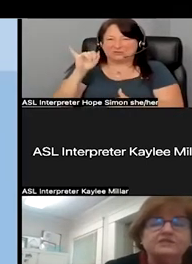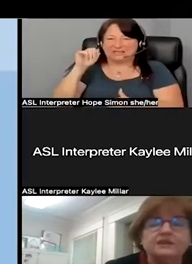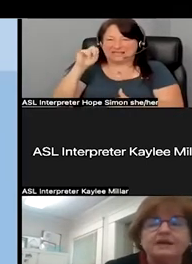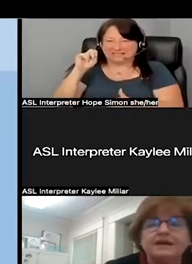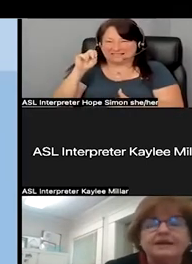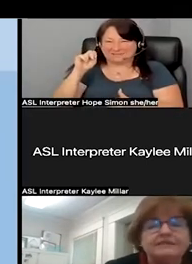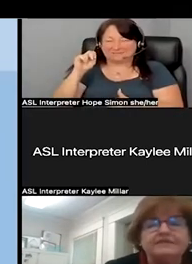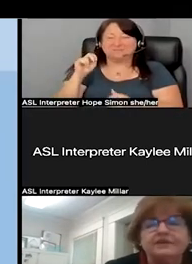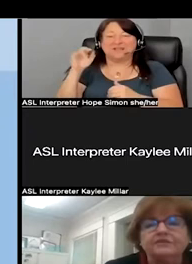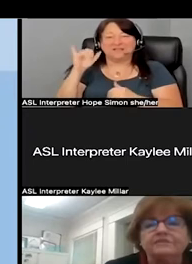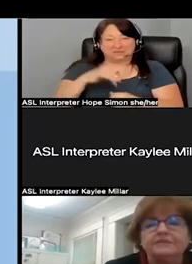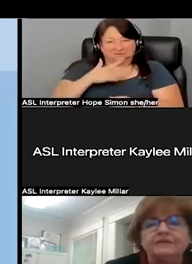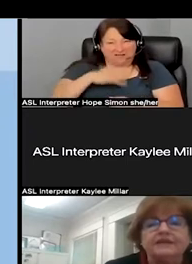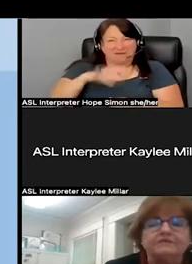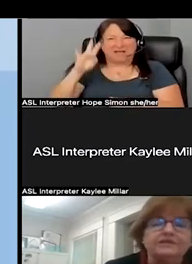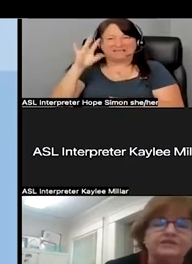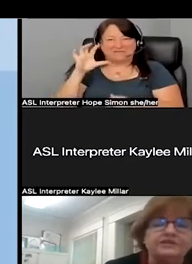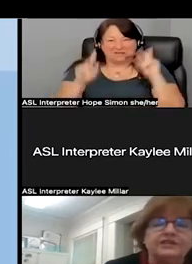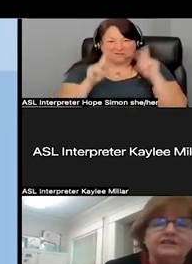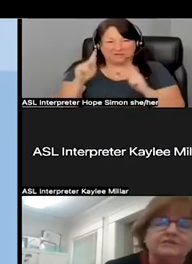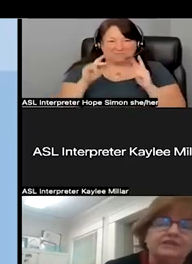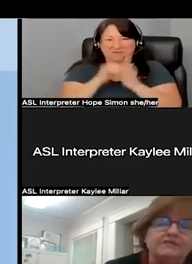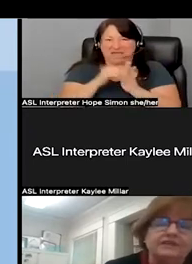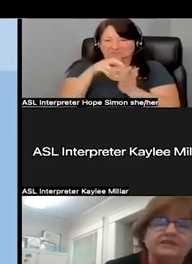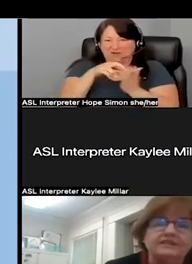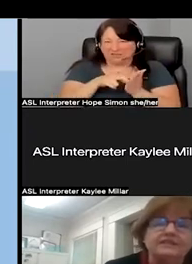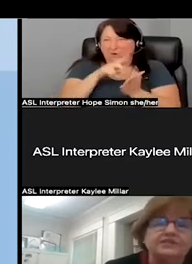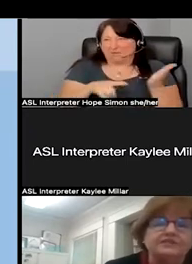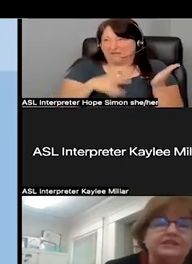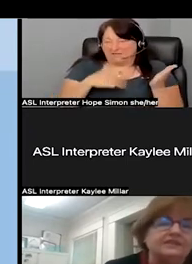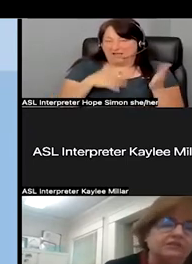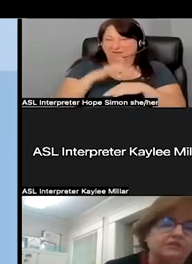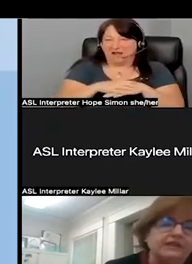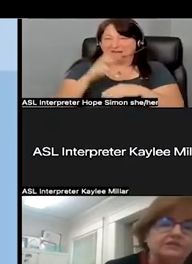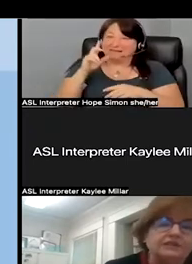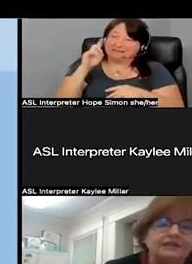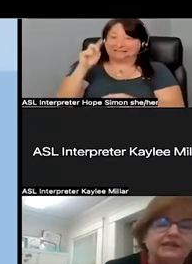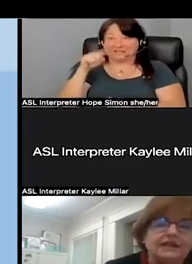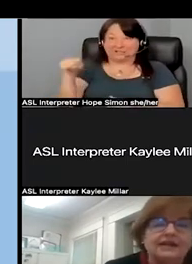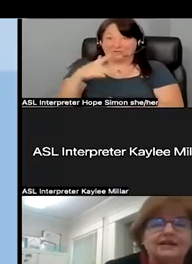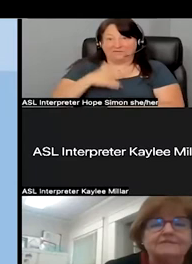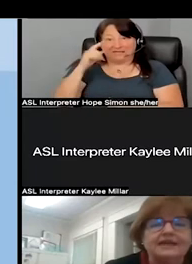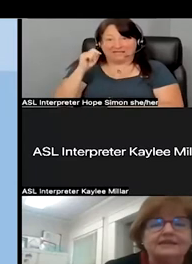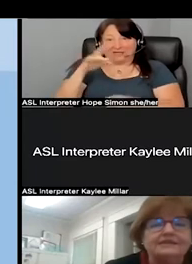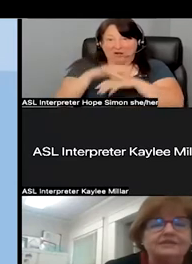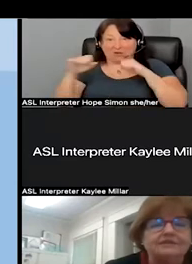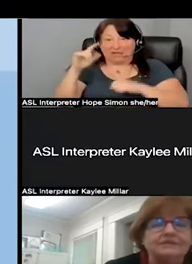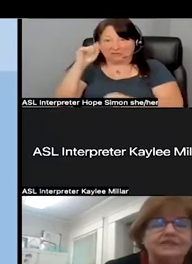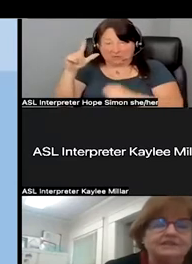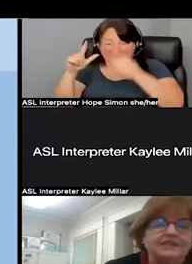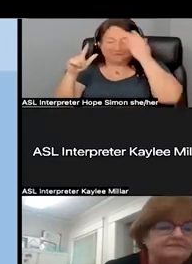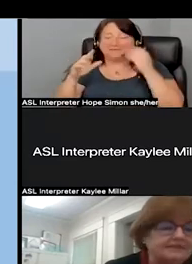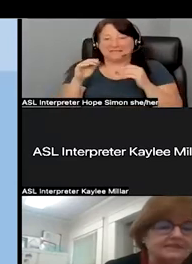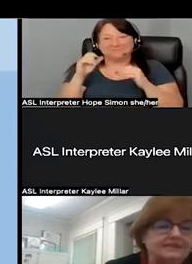was felt by about 700 people that registered their what they felt on the Did You Feel It earthquake tool. And so that one